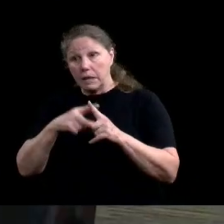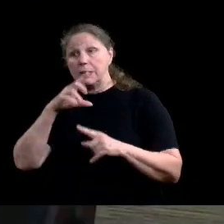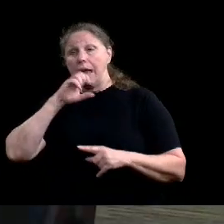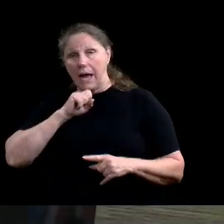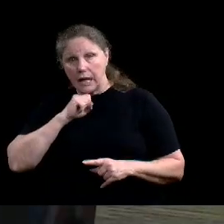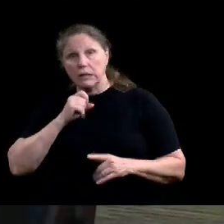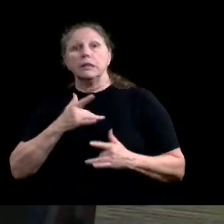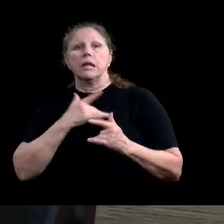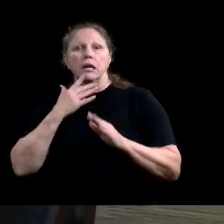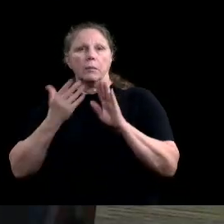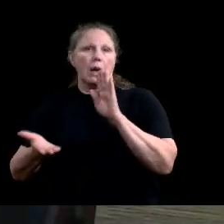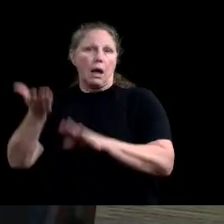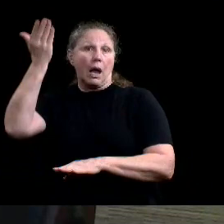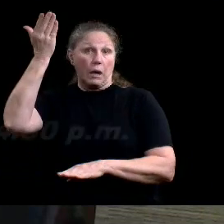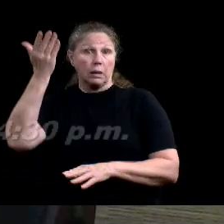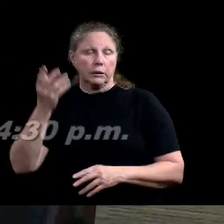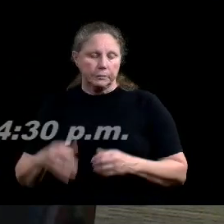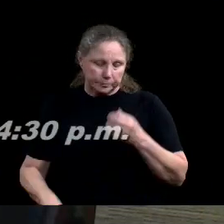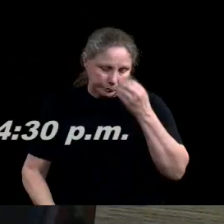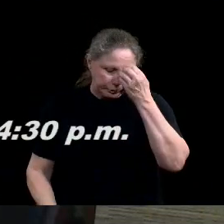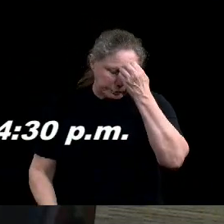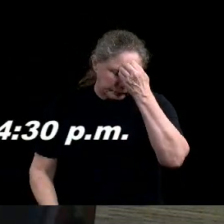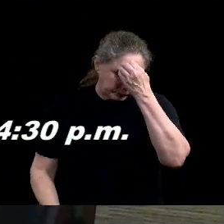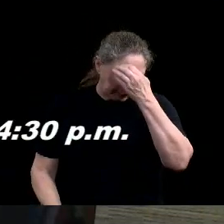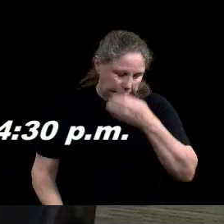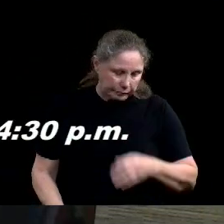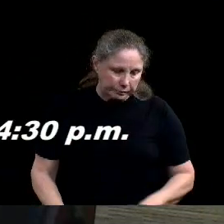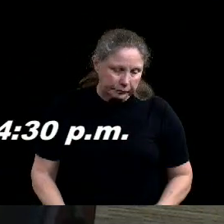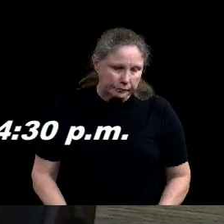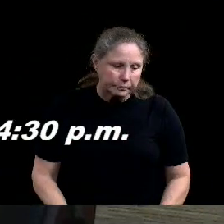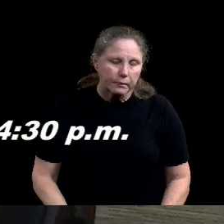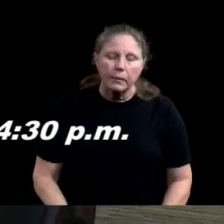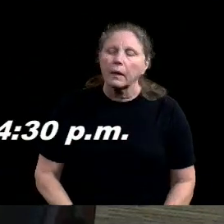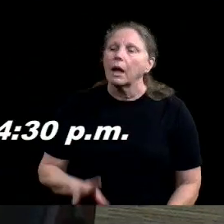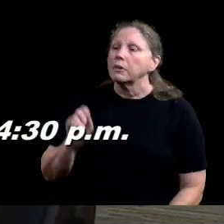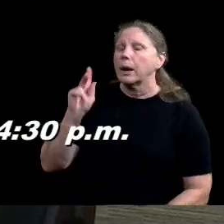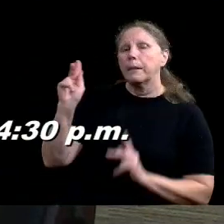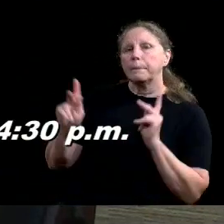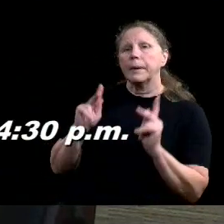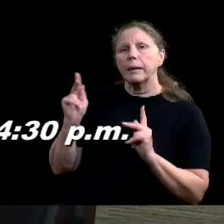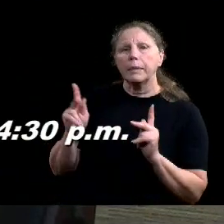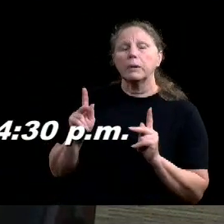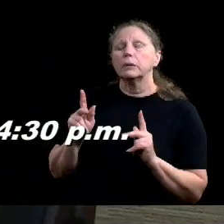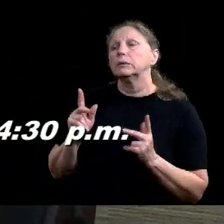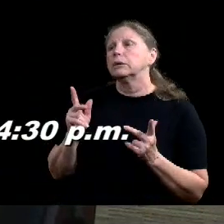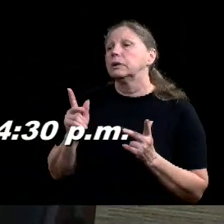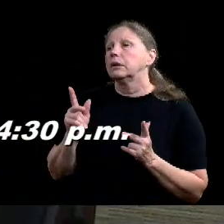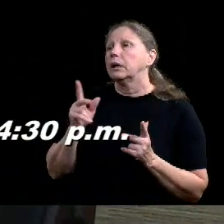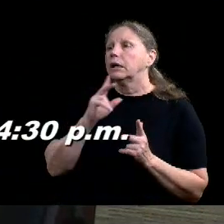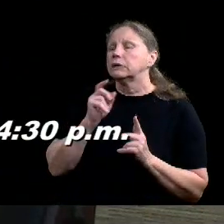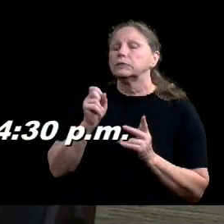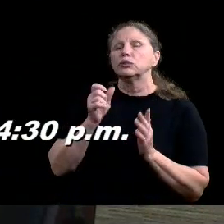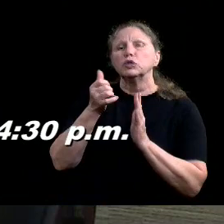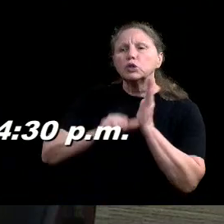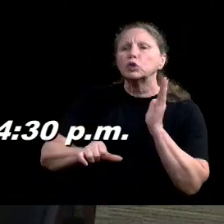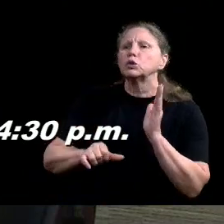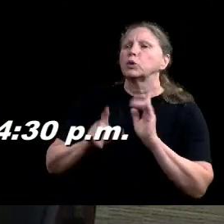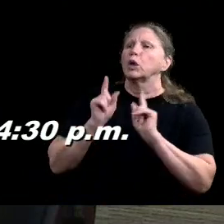Okay, a lot of people have been putting off medical treatment and surgeries of that type. When will we be able to schedule doctor appointments for